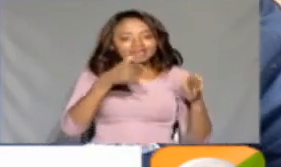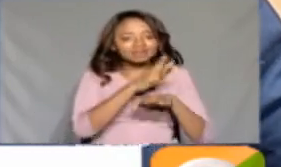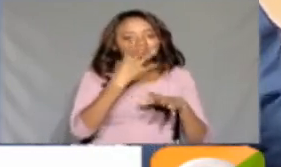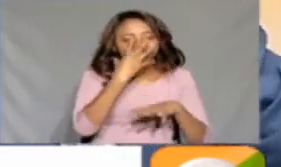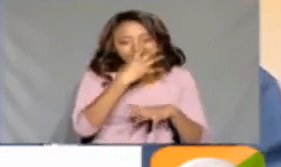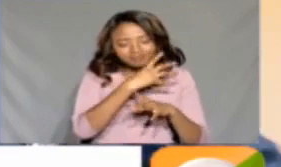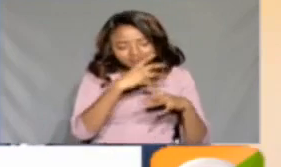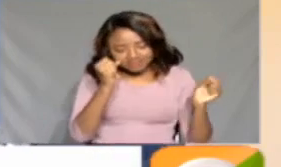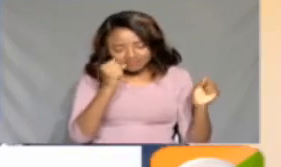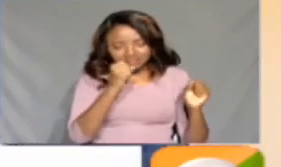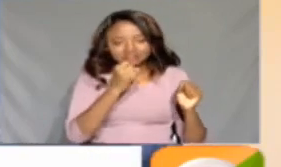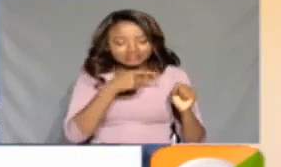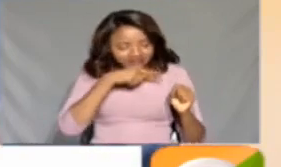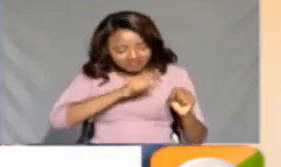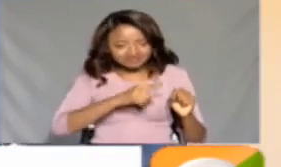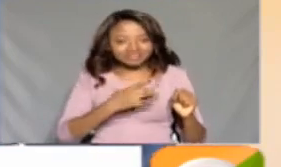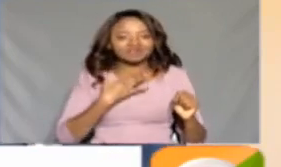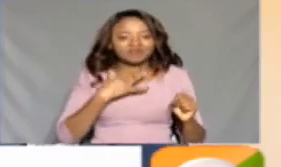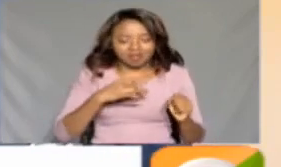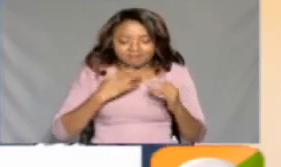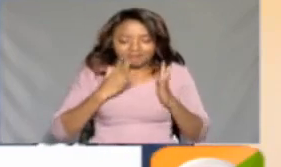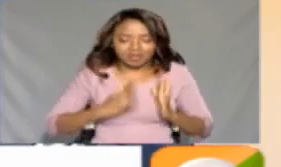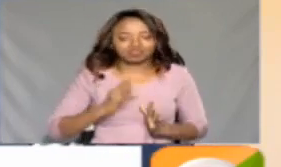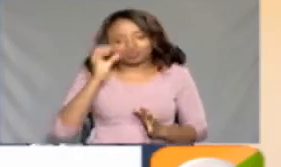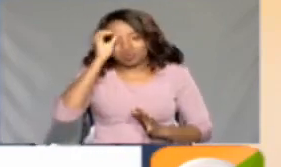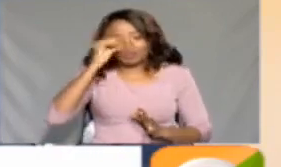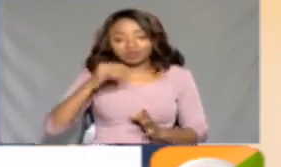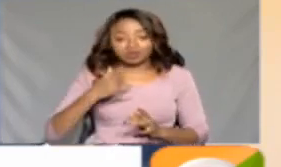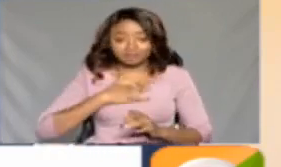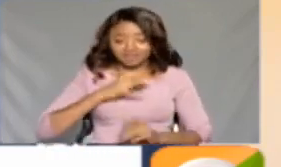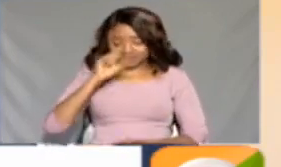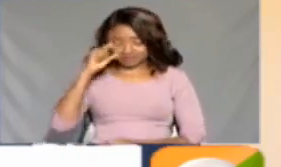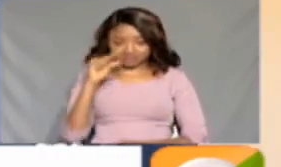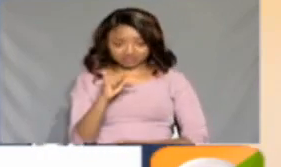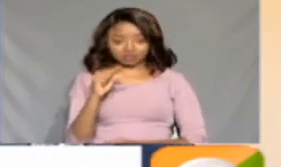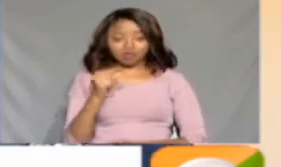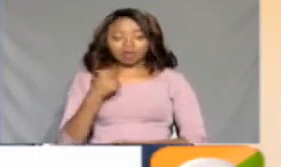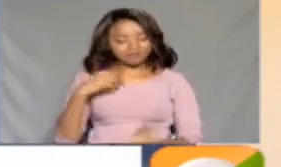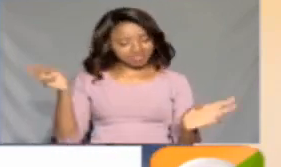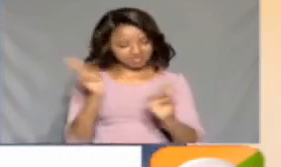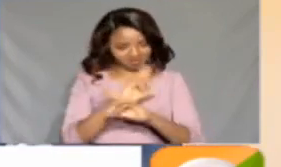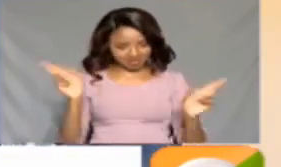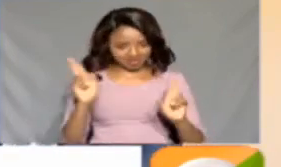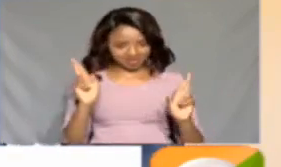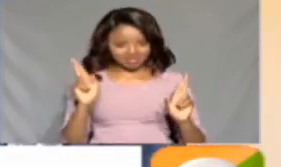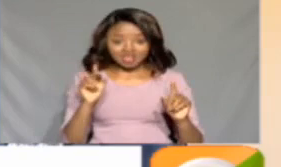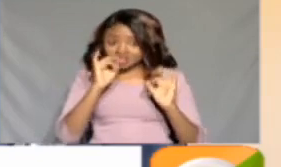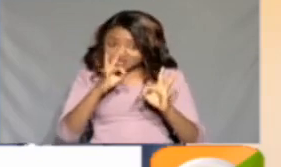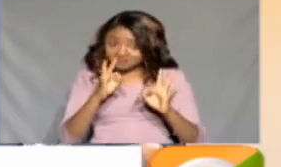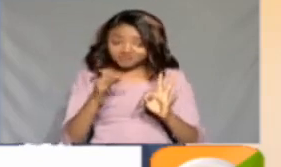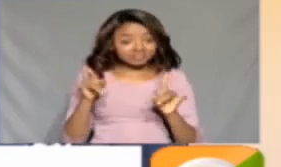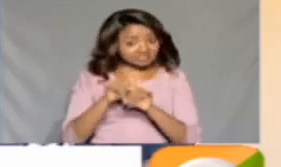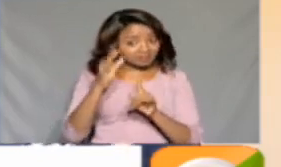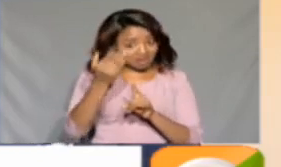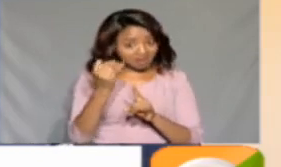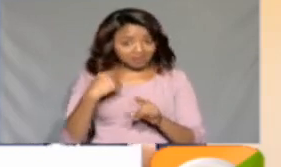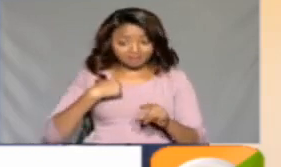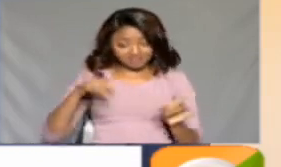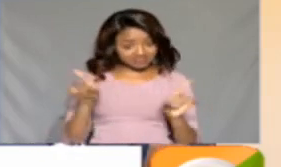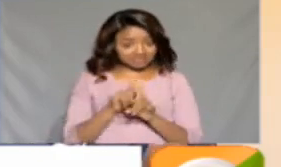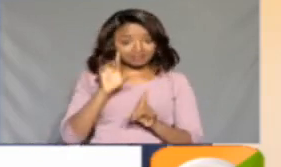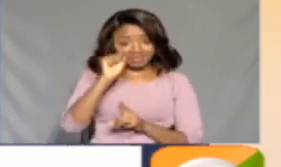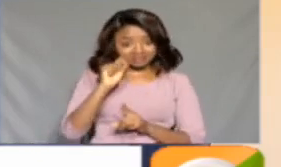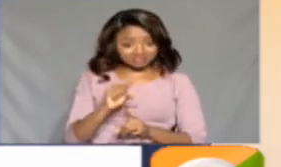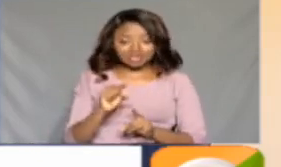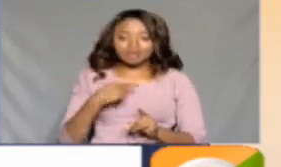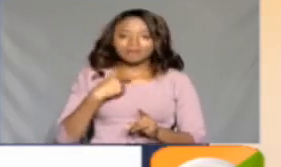either supporting him or you're not supporting him. I am the secretary general of the party, and I will be ready, if I'm still the secretary general that time, I'll be ready to receive